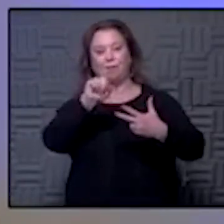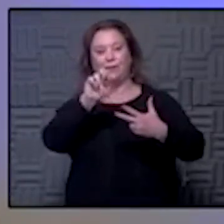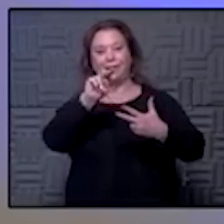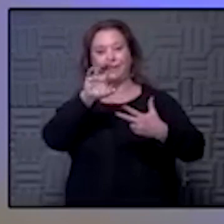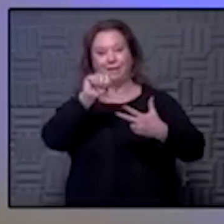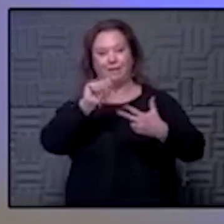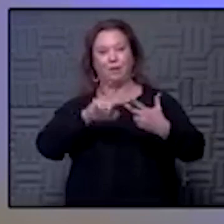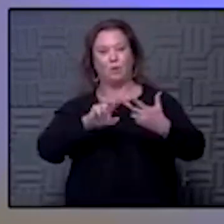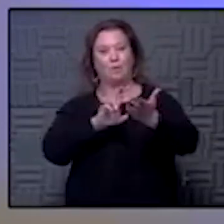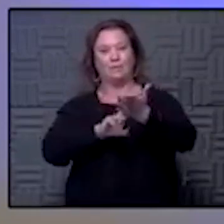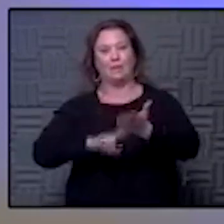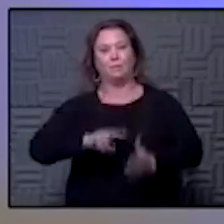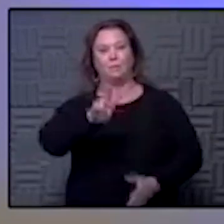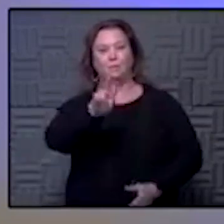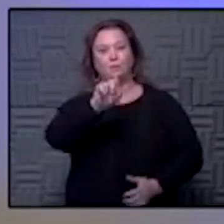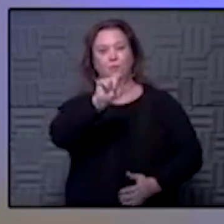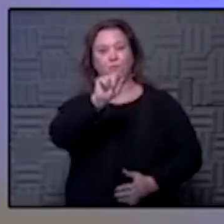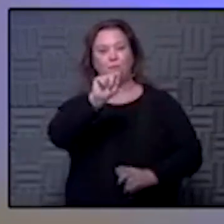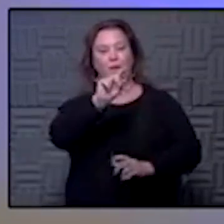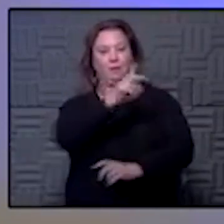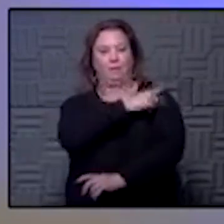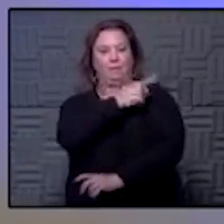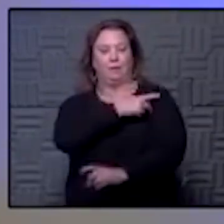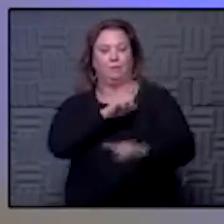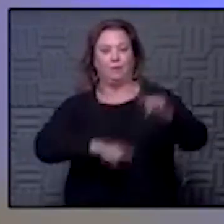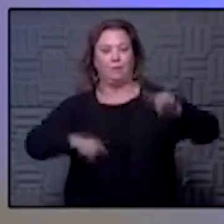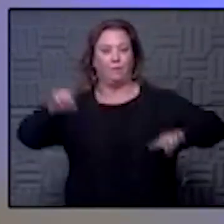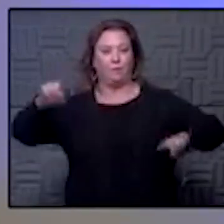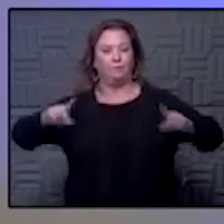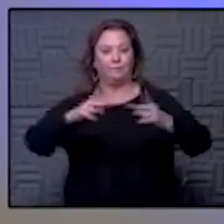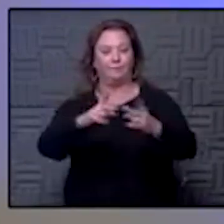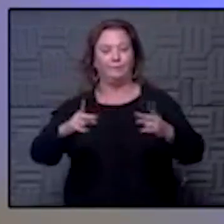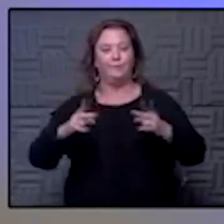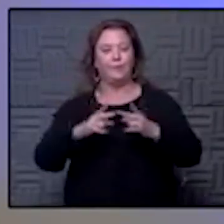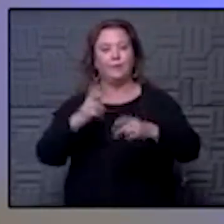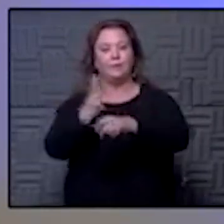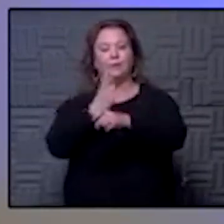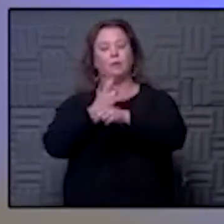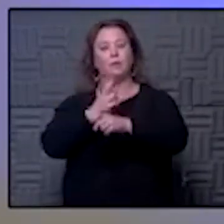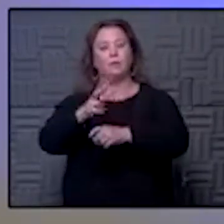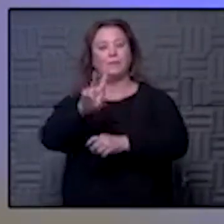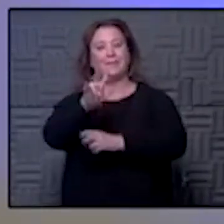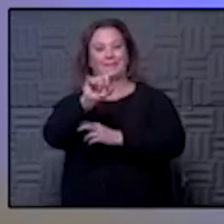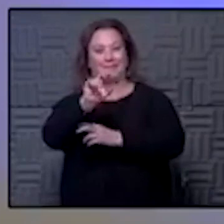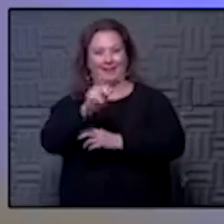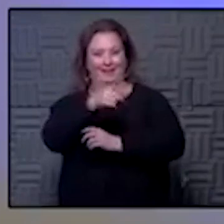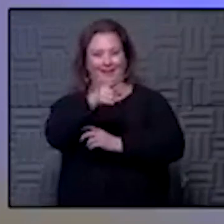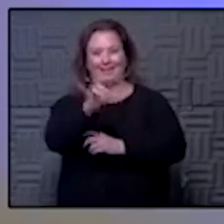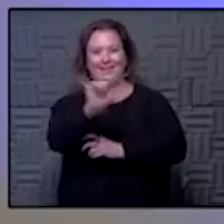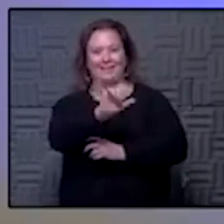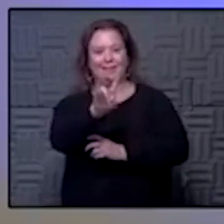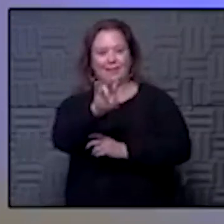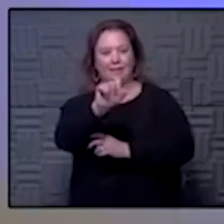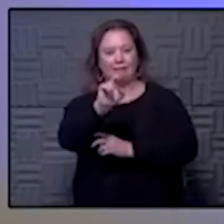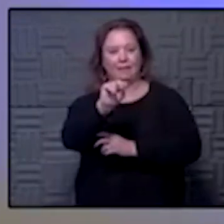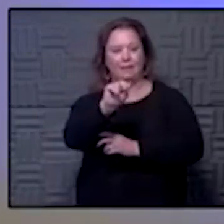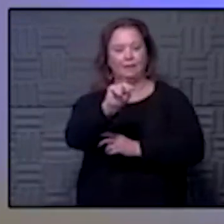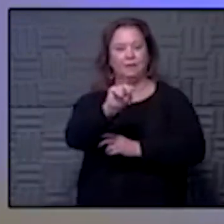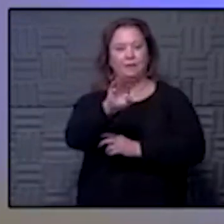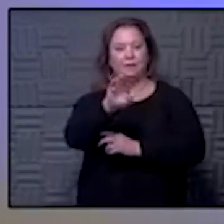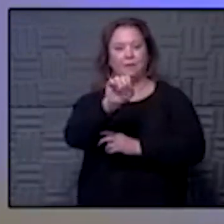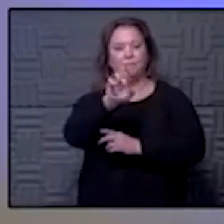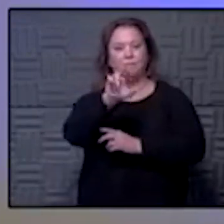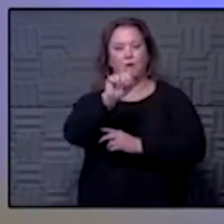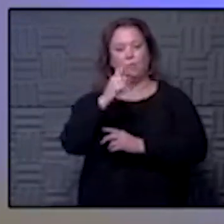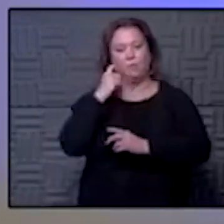220 participants across our multiple sites. We've utilized the van that Barb